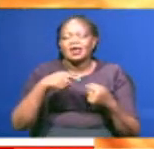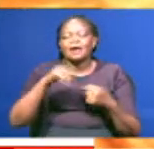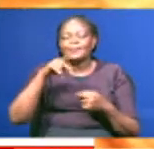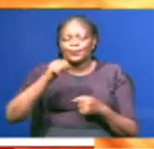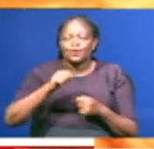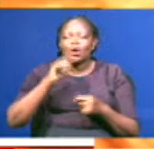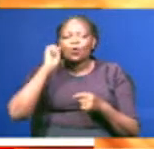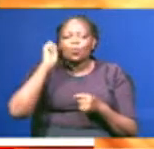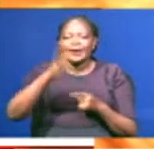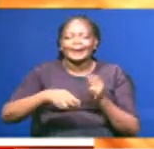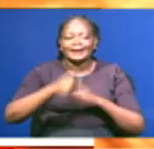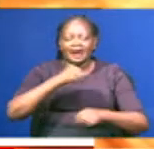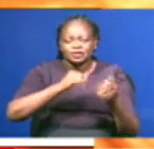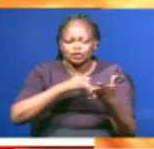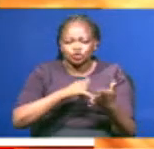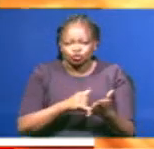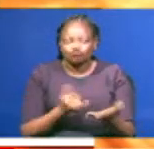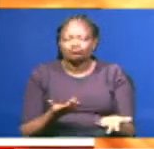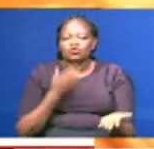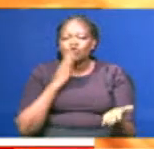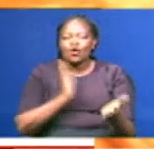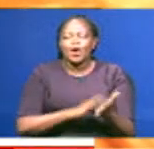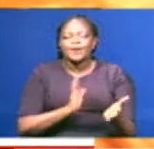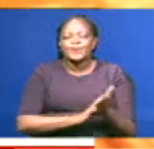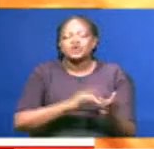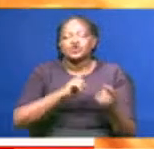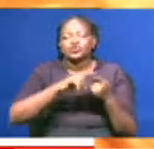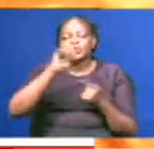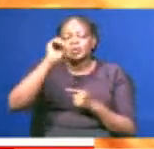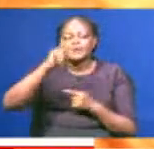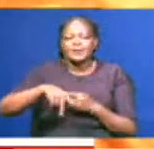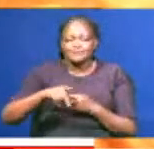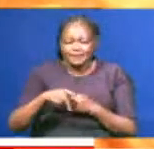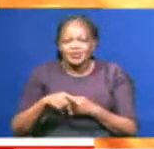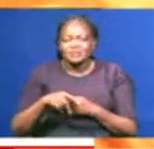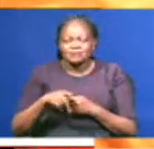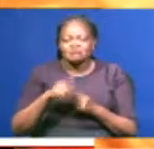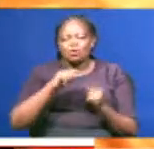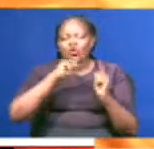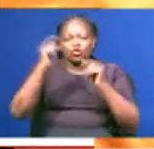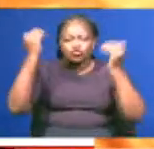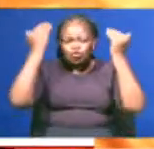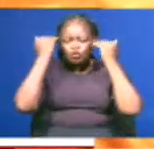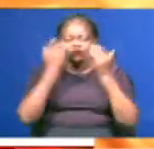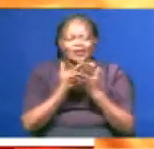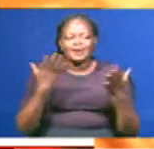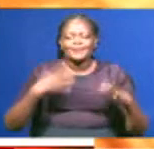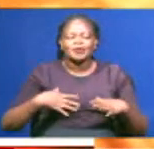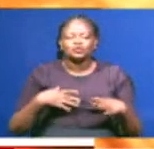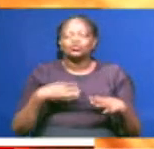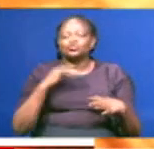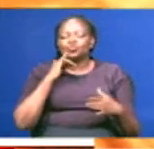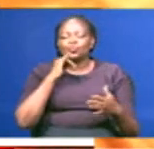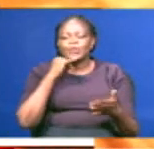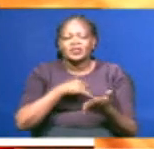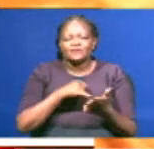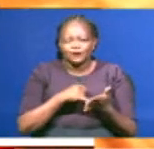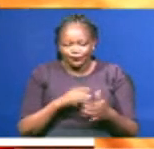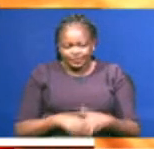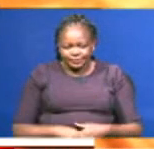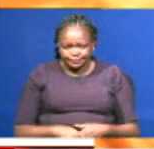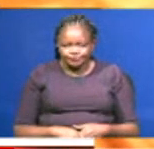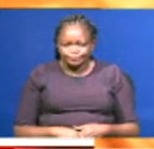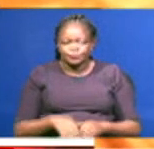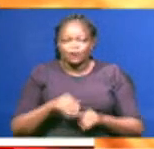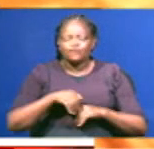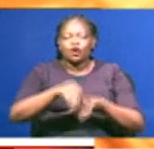action, including recommending to the DPP the prosecution of any person found culpable. According